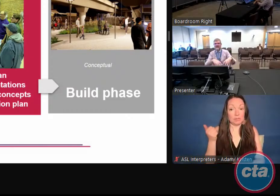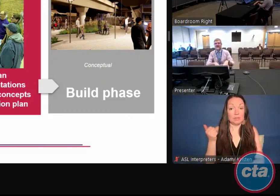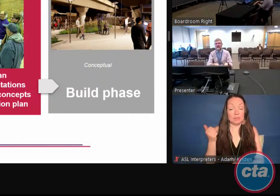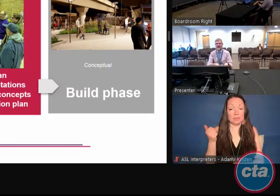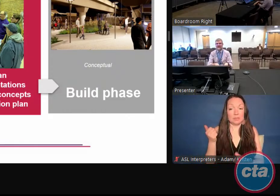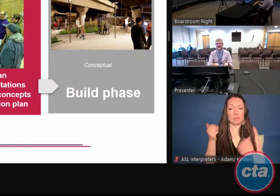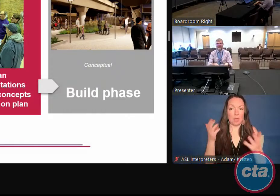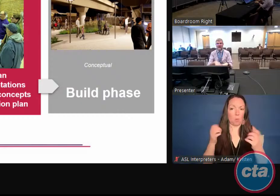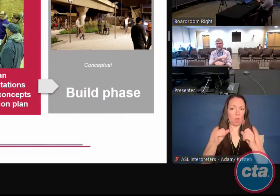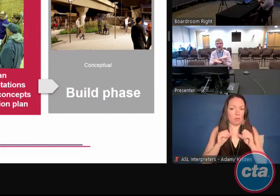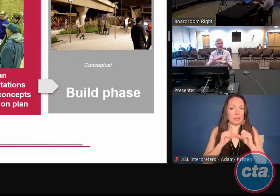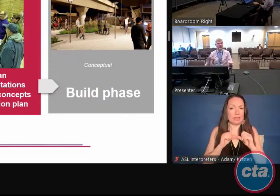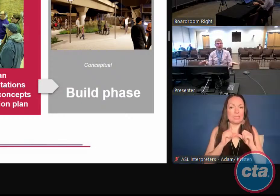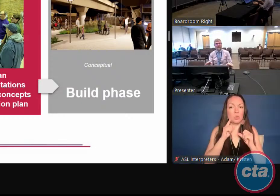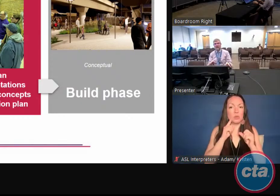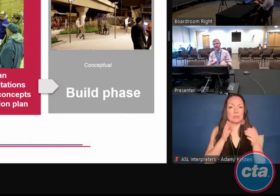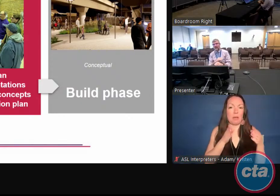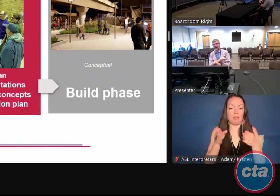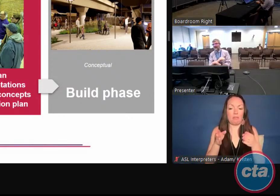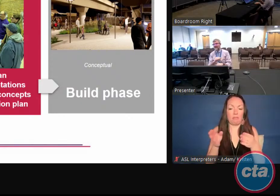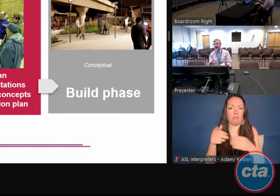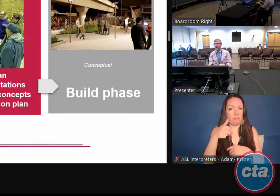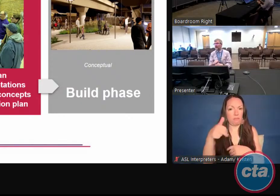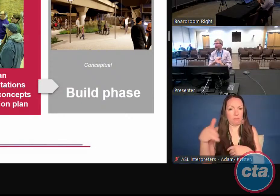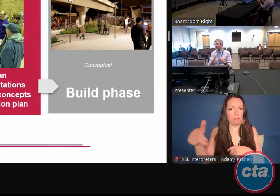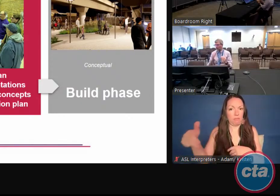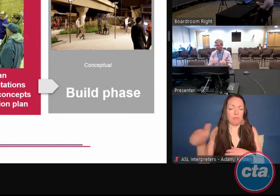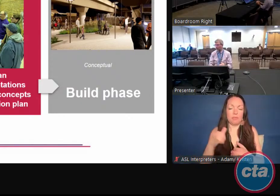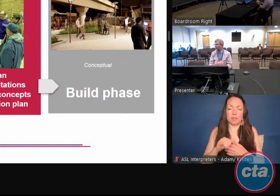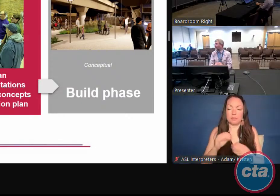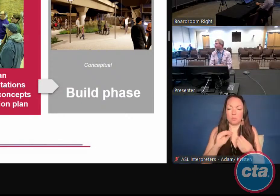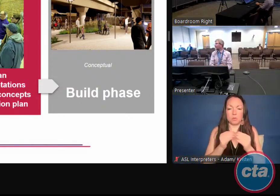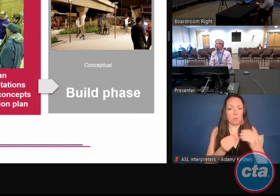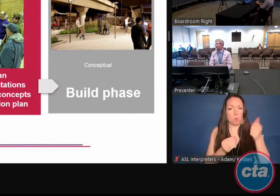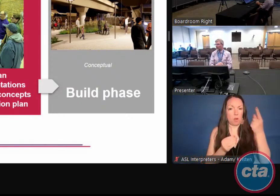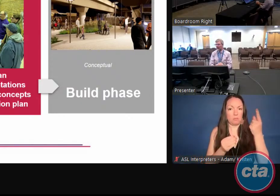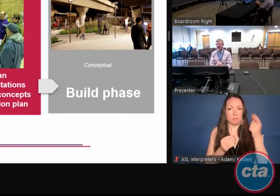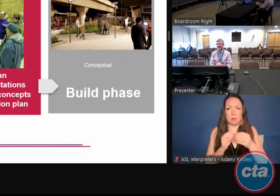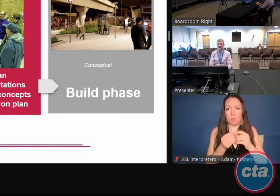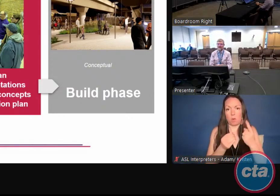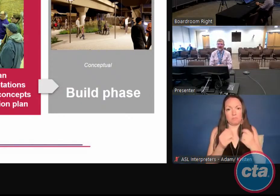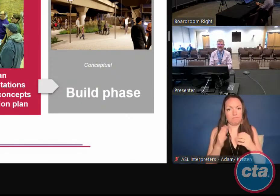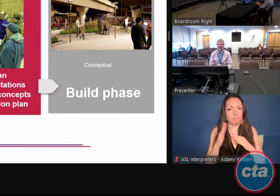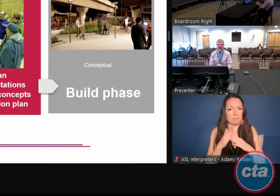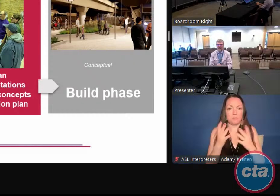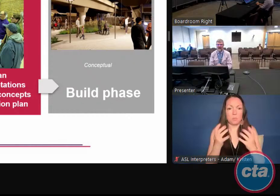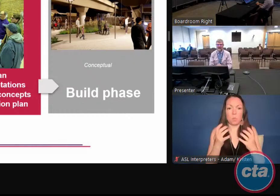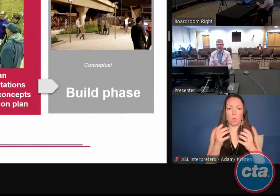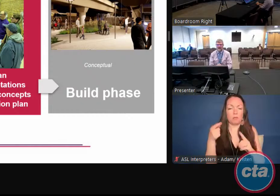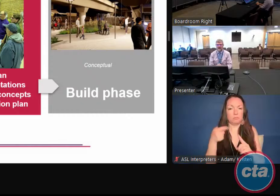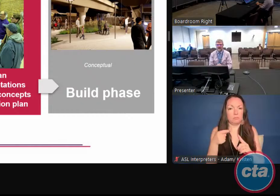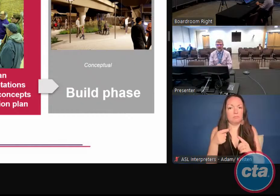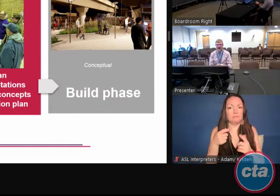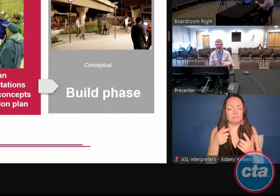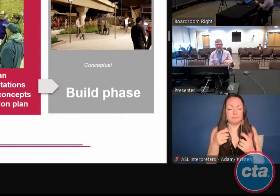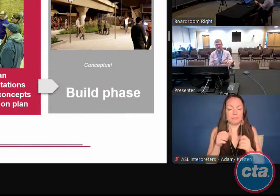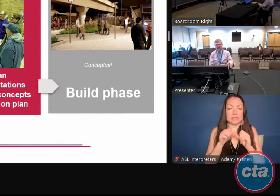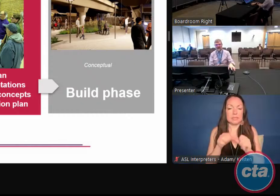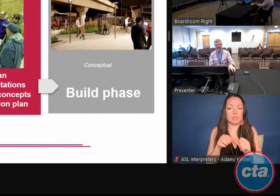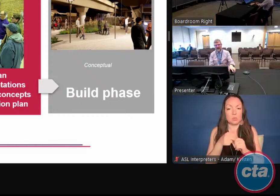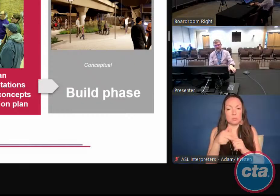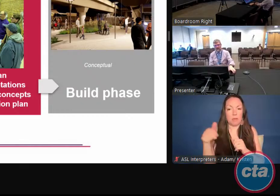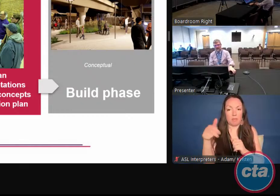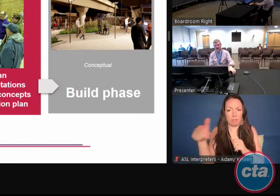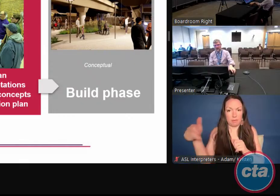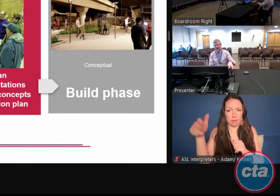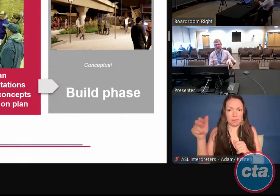want a continuous path. That was number one, without a doubt, like what we want. We want a continuous path. And then beyond